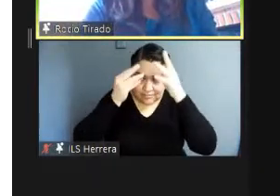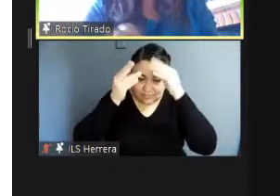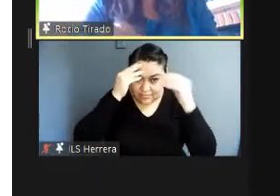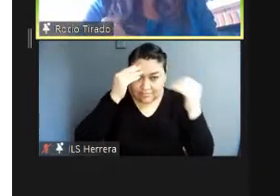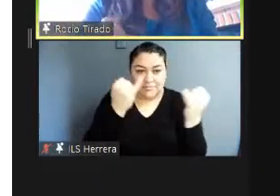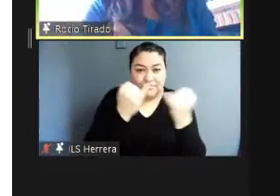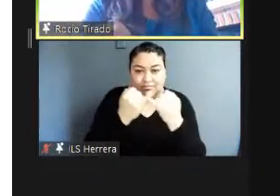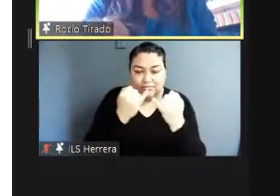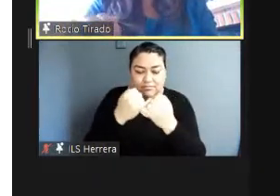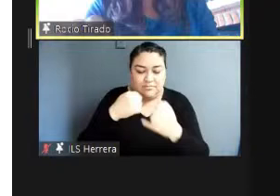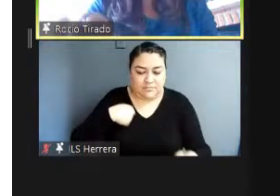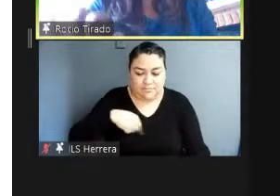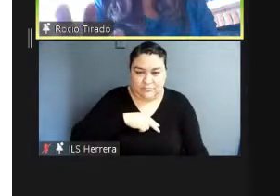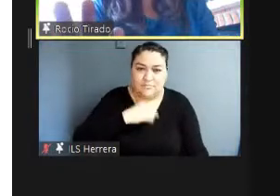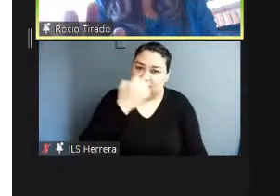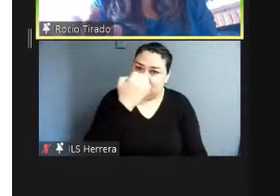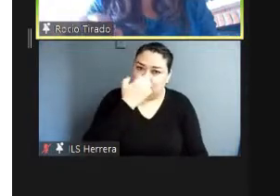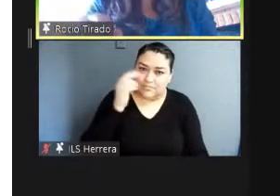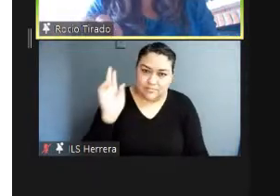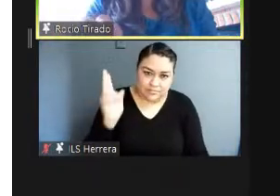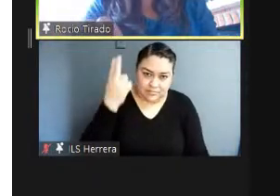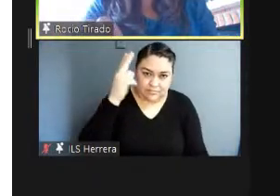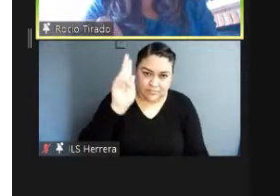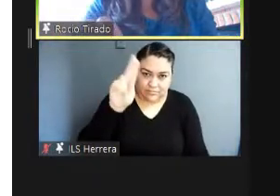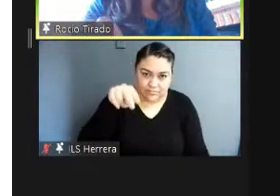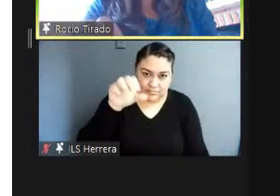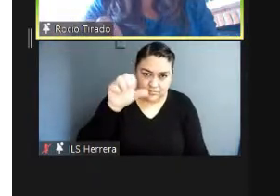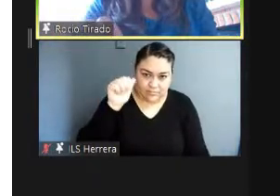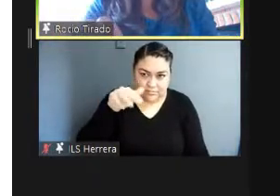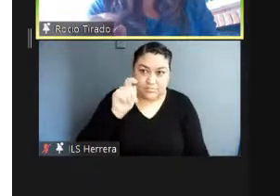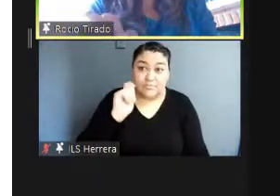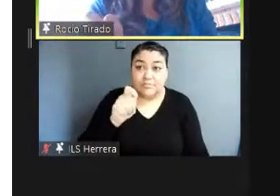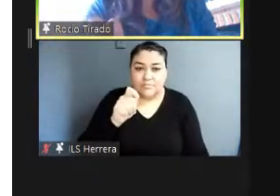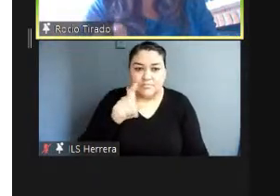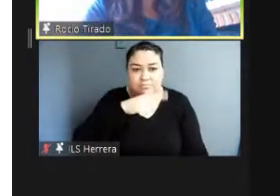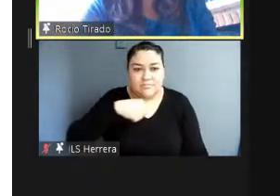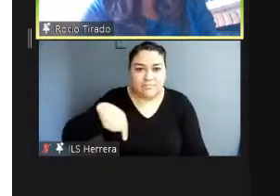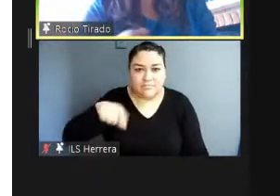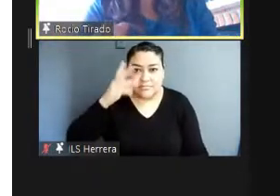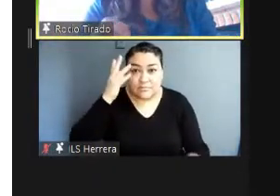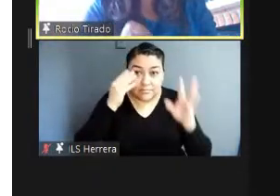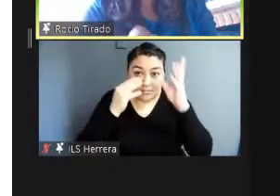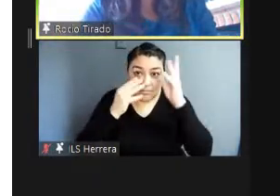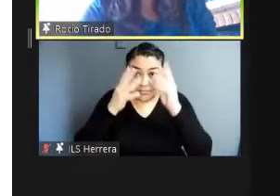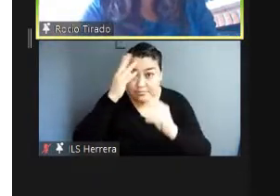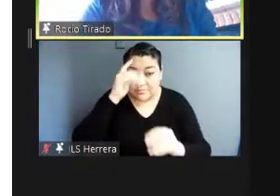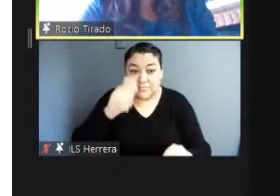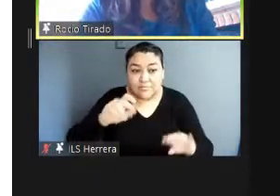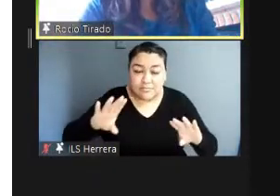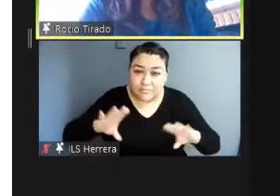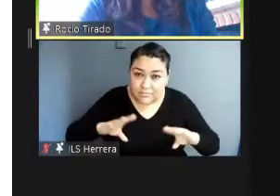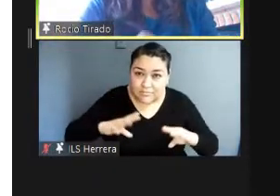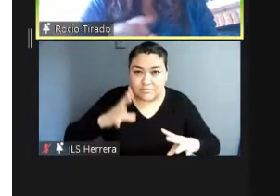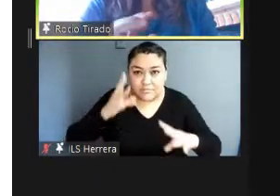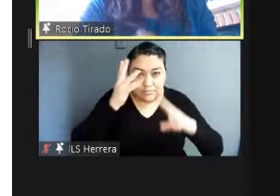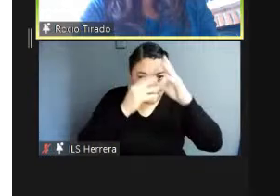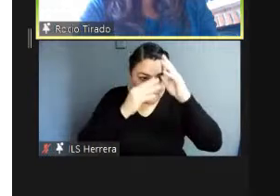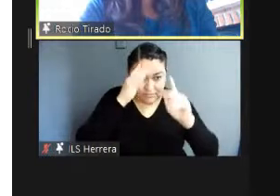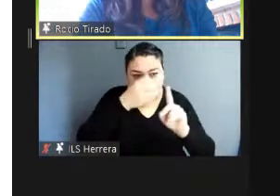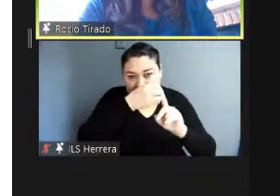delivering competency-based teaching. I'm thinking particularly about the medical school. The design of